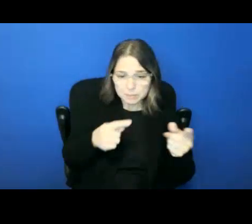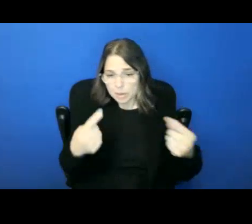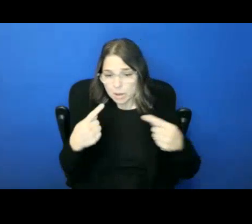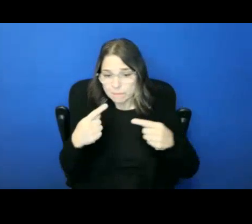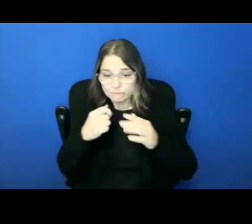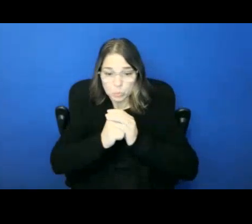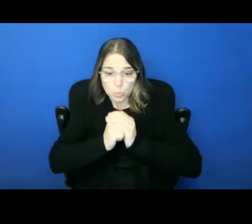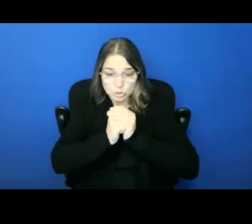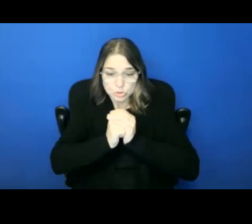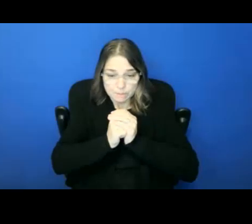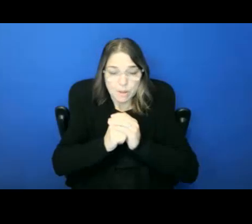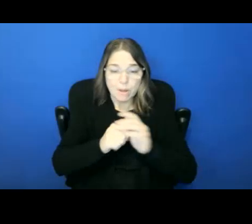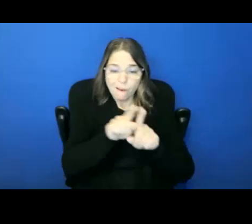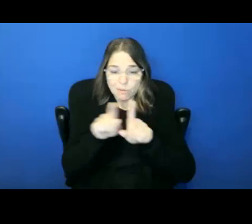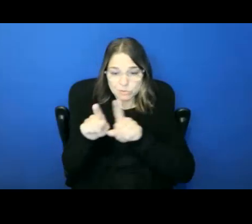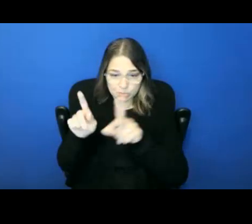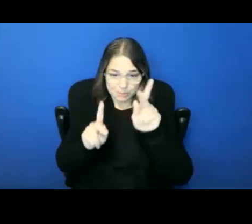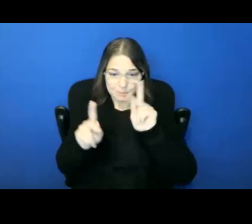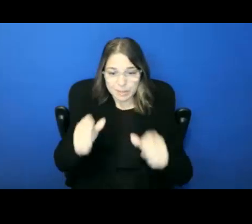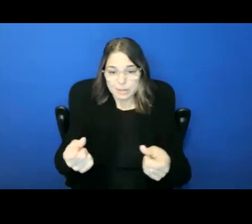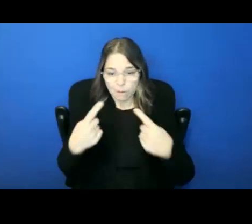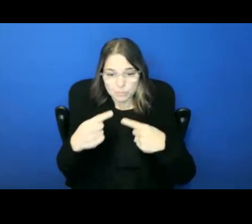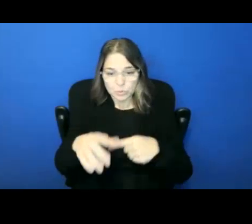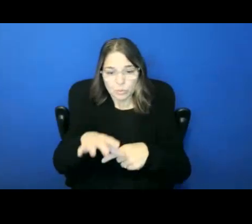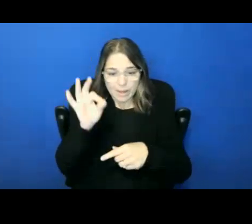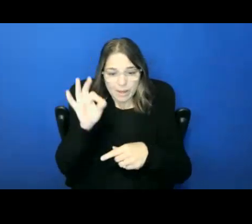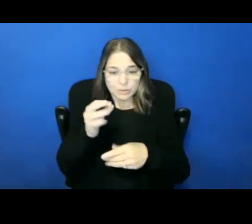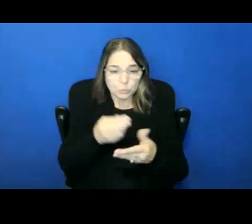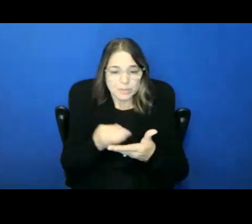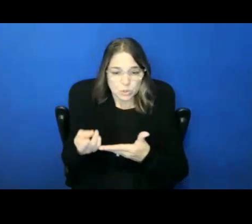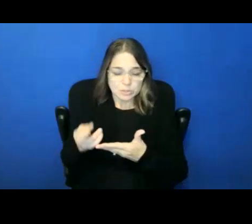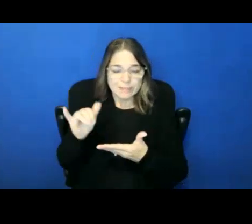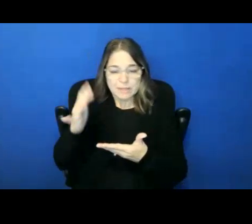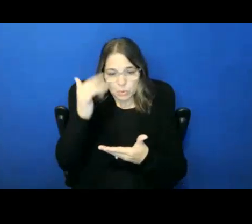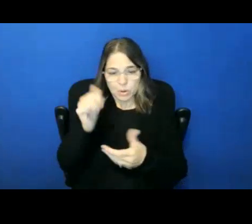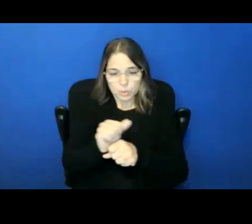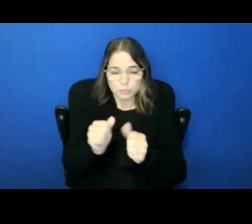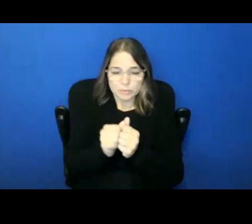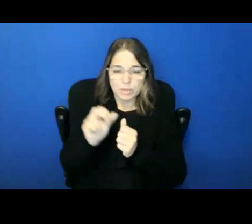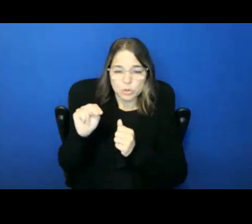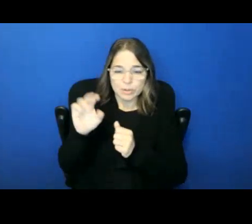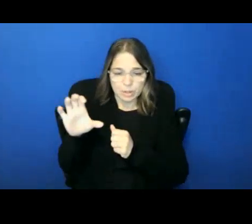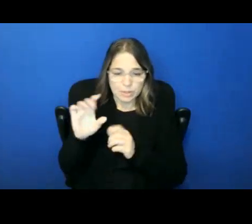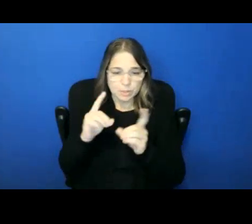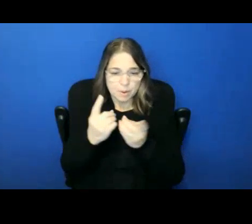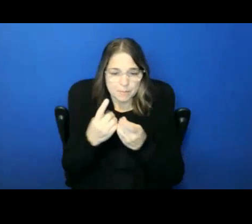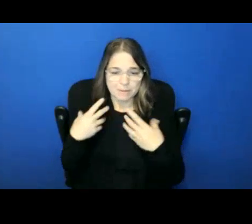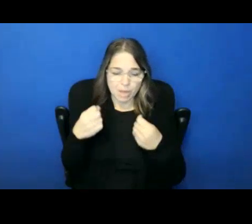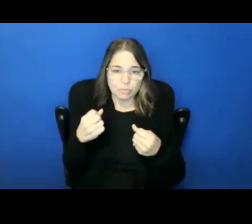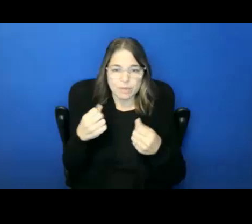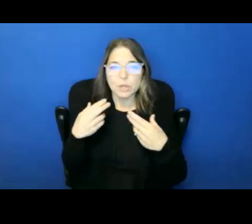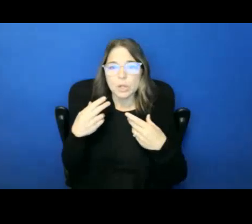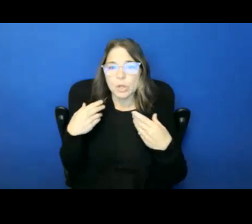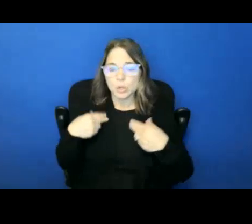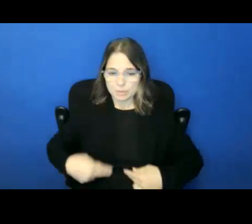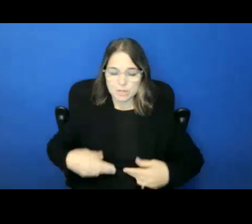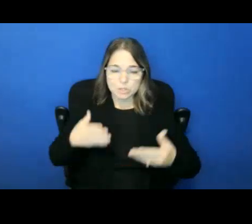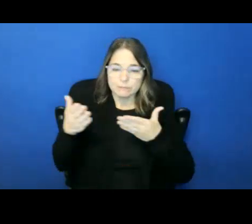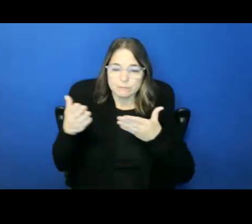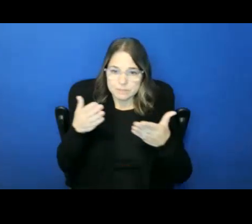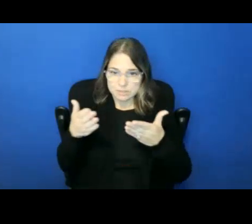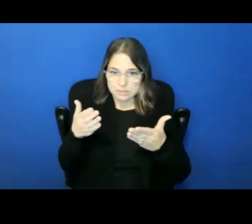for worship, but people can come for our resources. And so that's why we're working with the North Carolina Department of Health and Human Services and trying